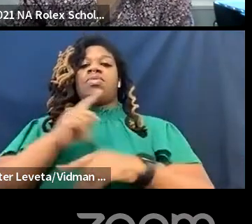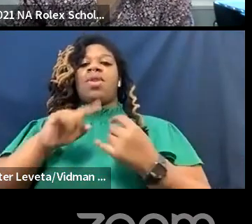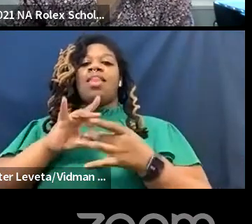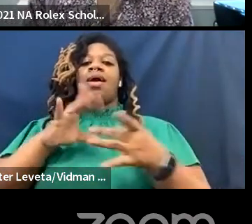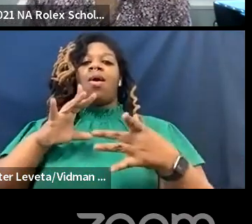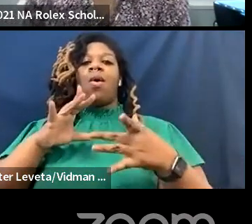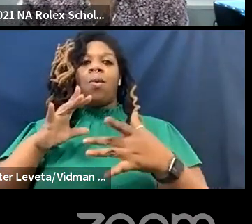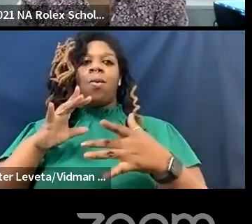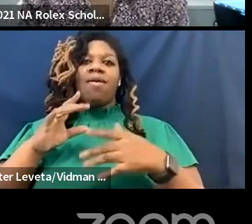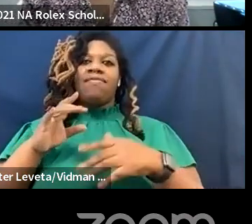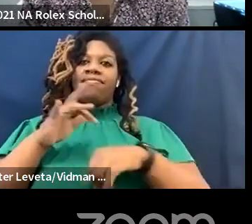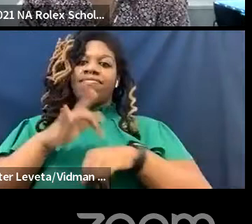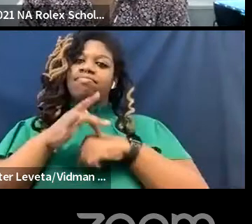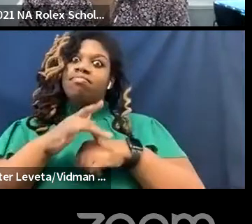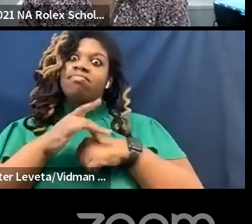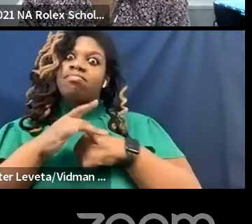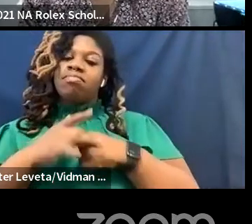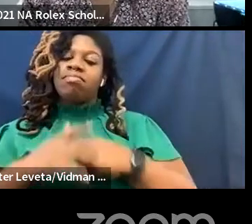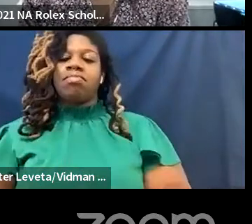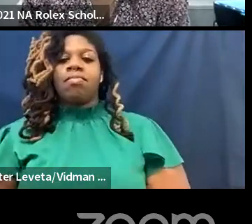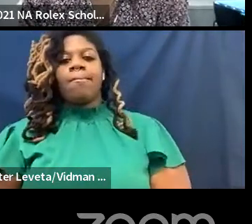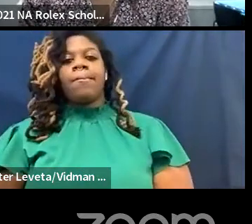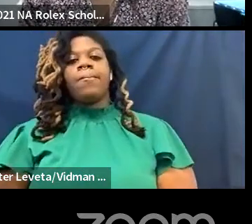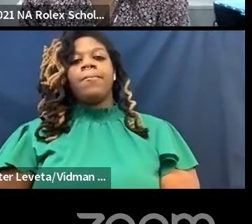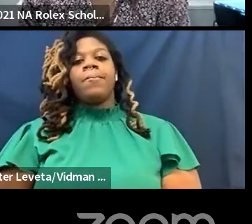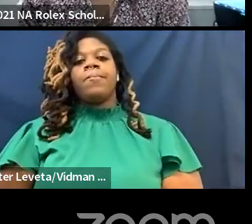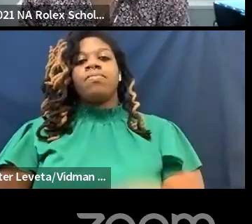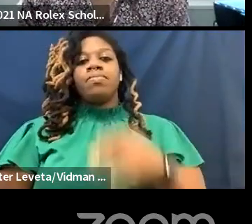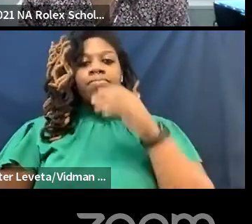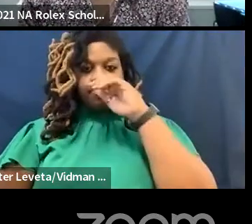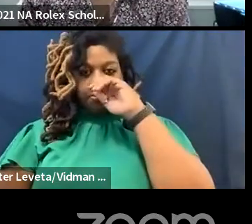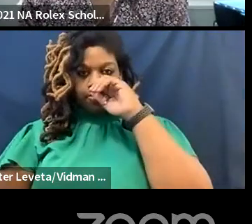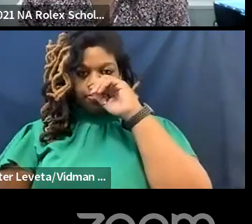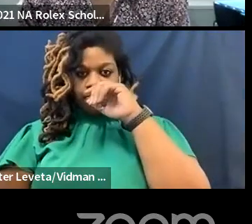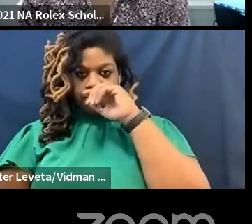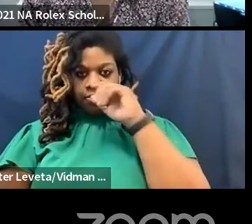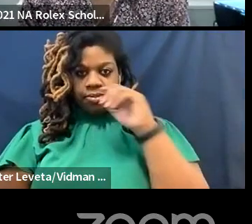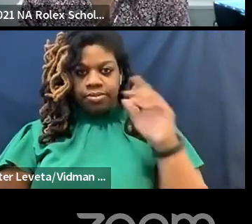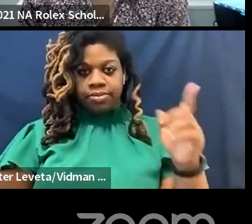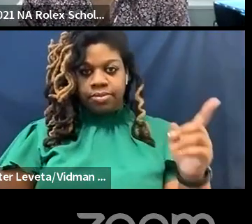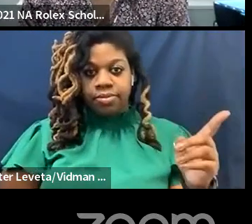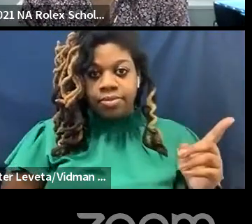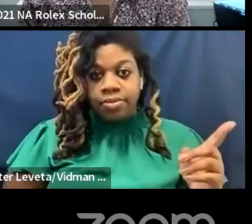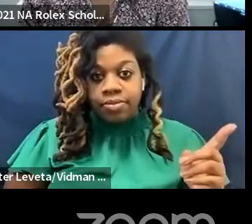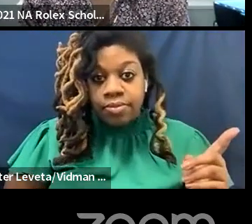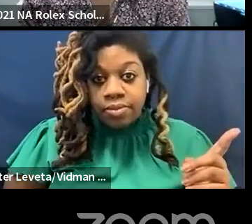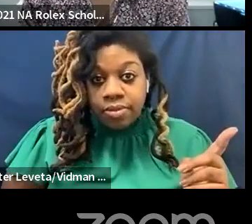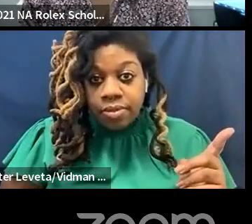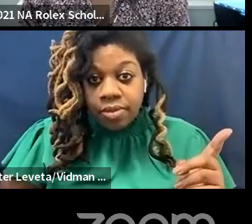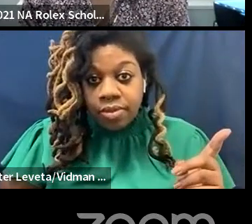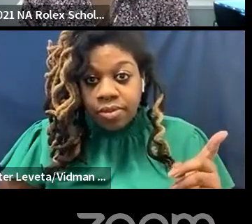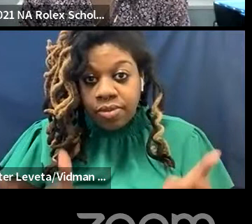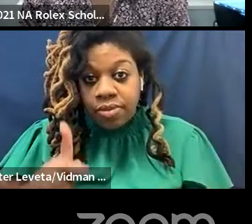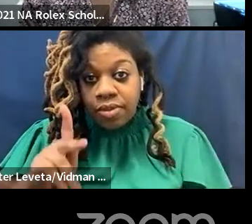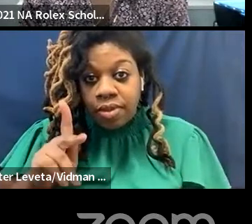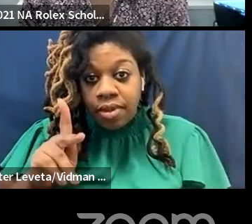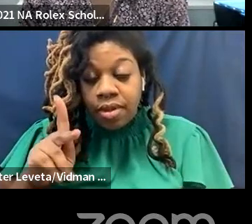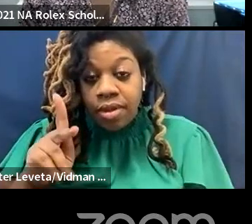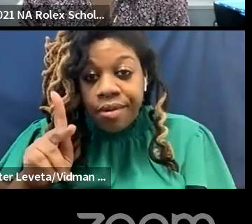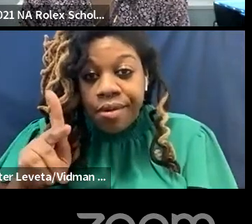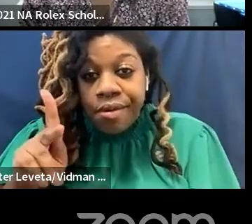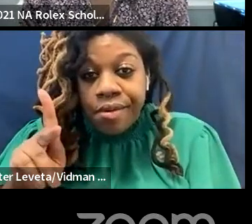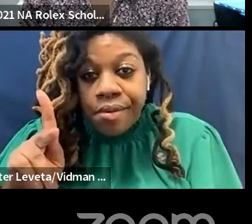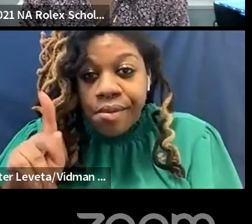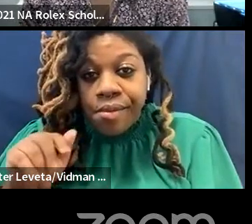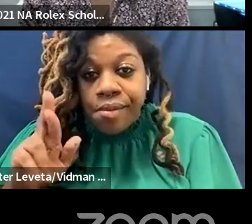One of the two things that definitely gave me anxiety when I first started diving was just the idea of like breathing underwater. I feel